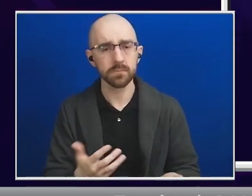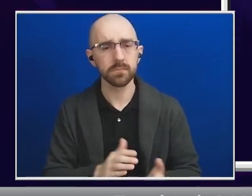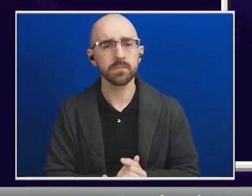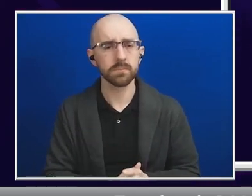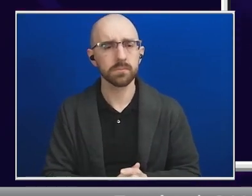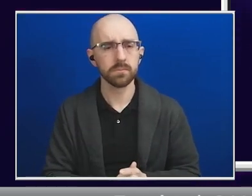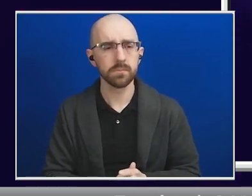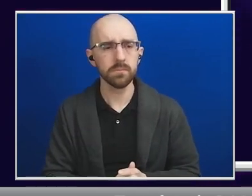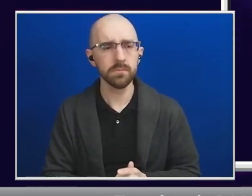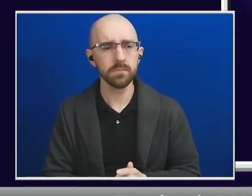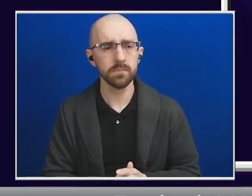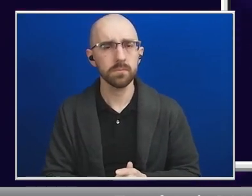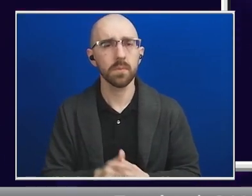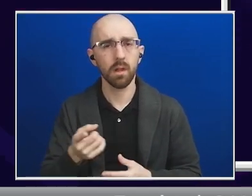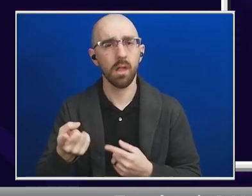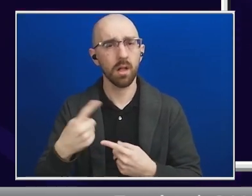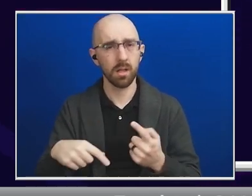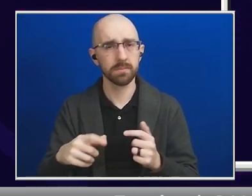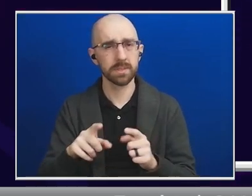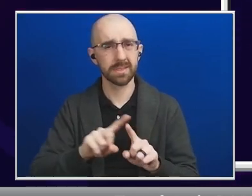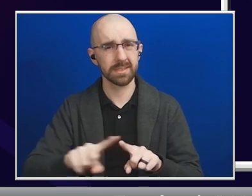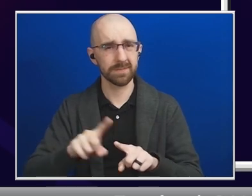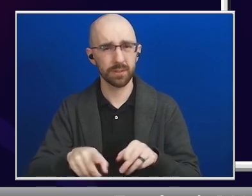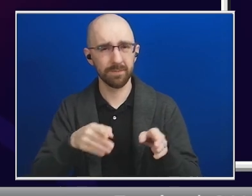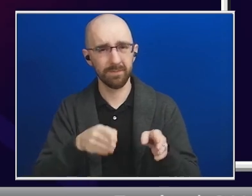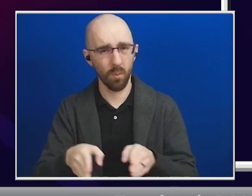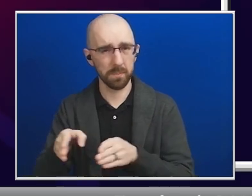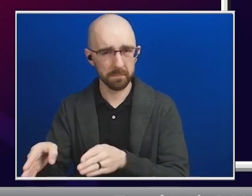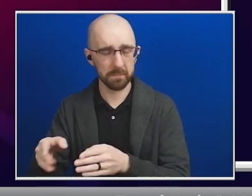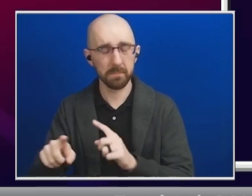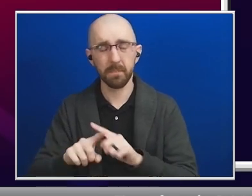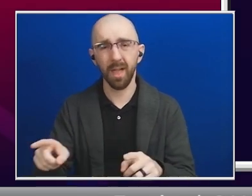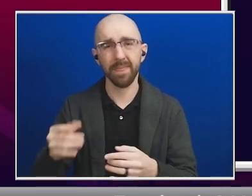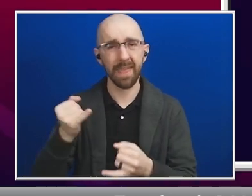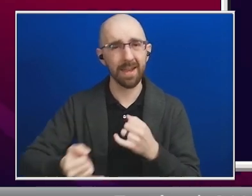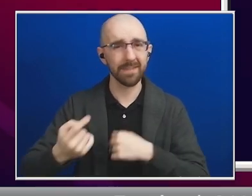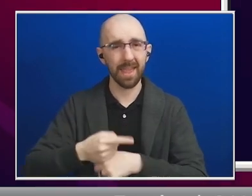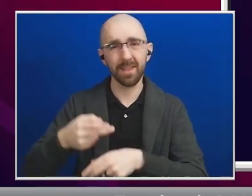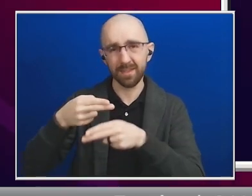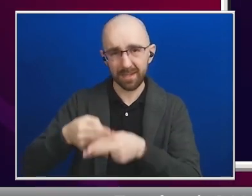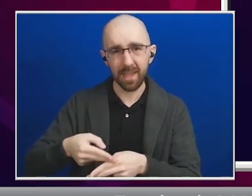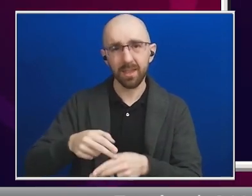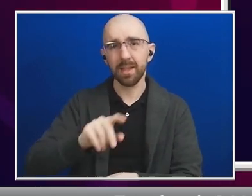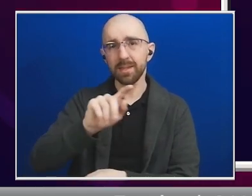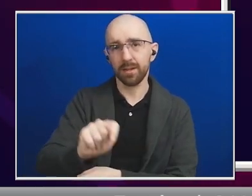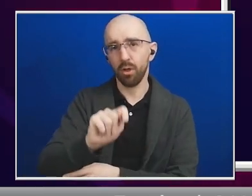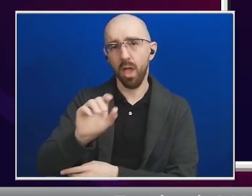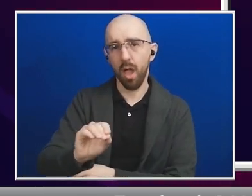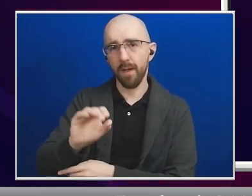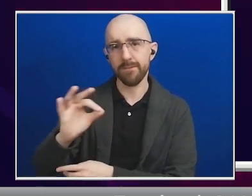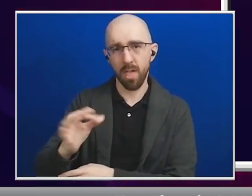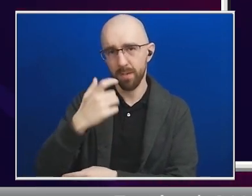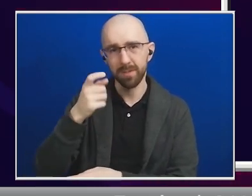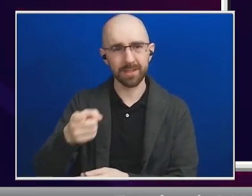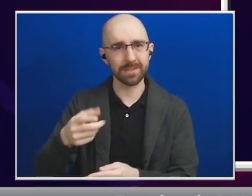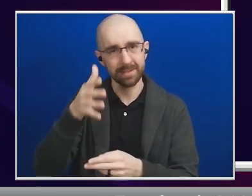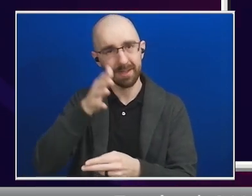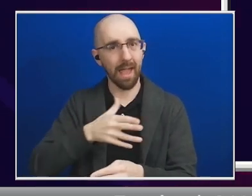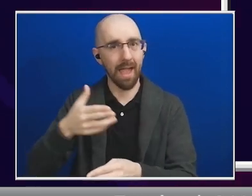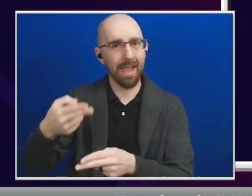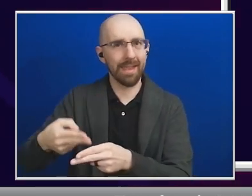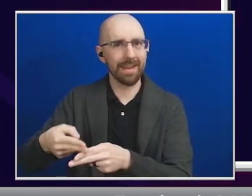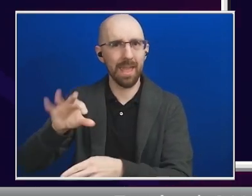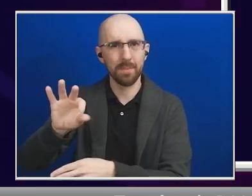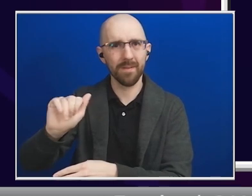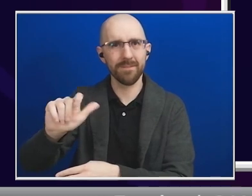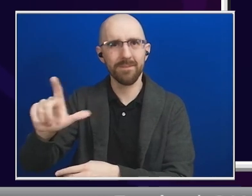It comes in a lot of different forms, but at the end of the day, it was named Tetralogy of Fallot because this fella named Fallot